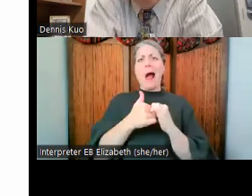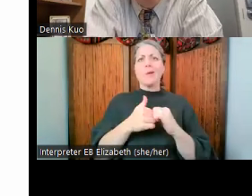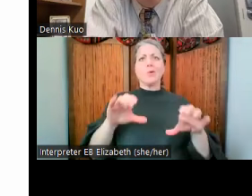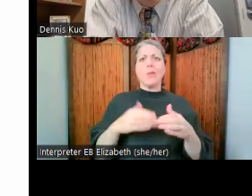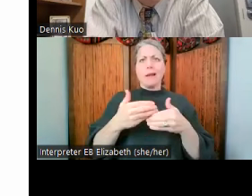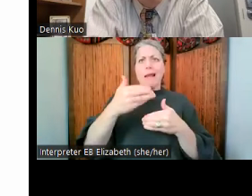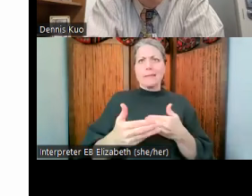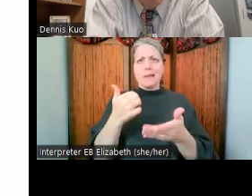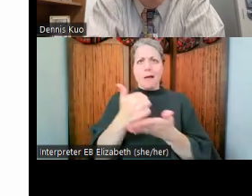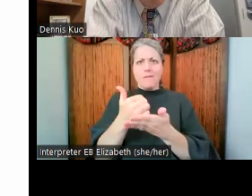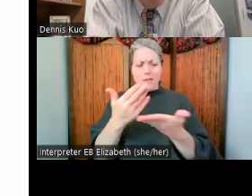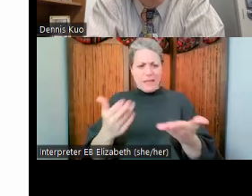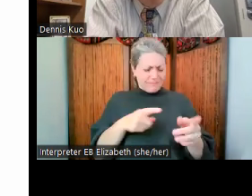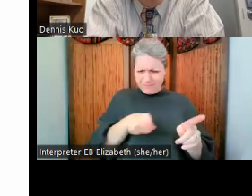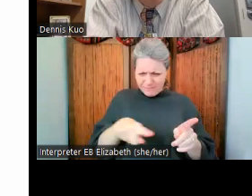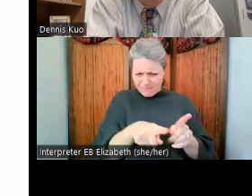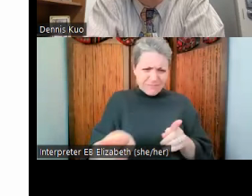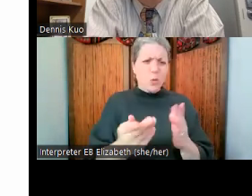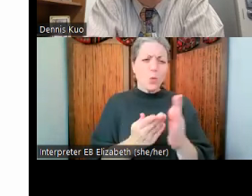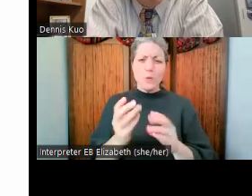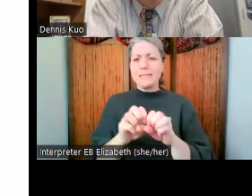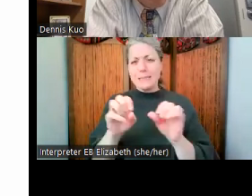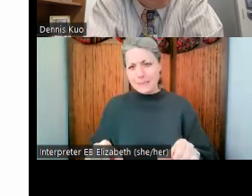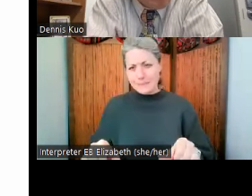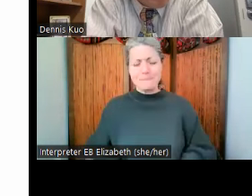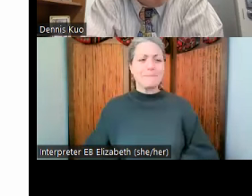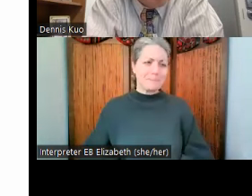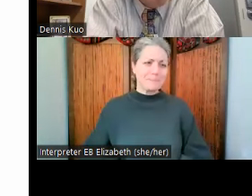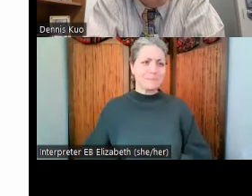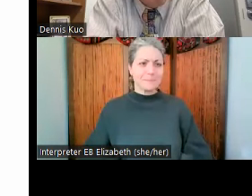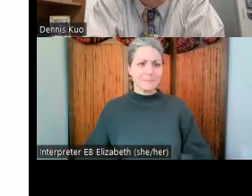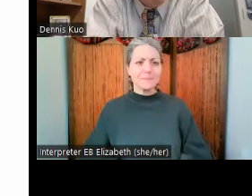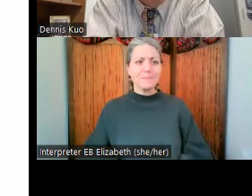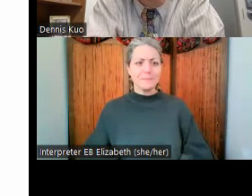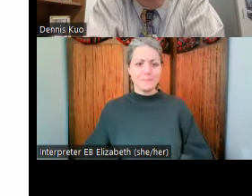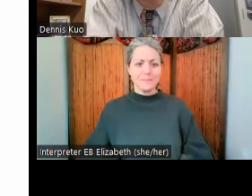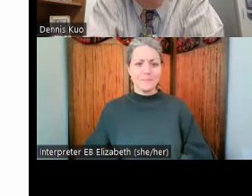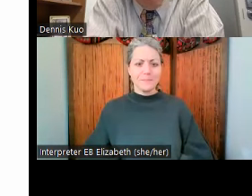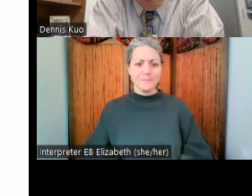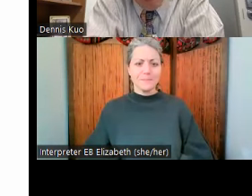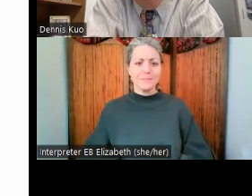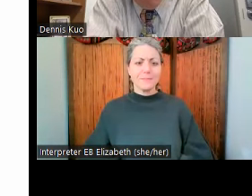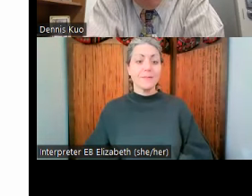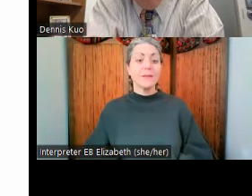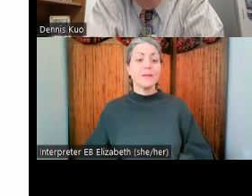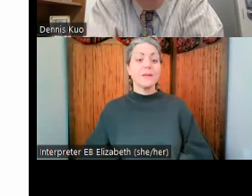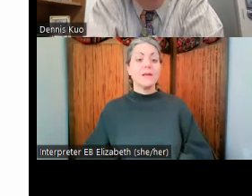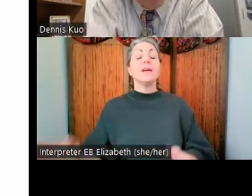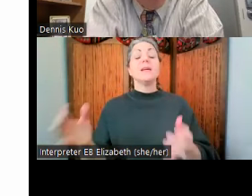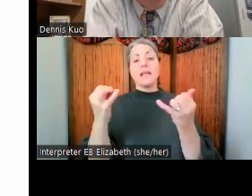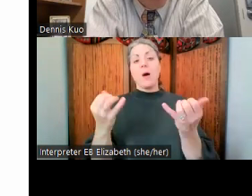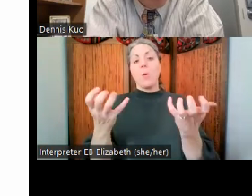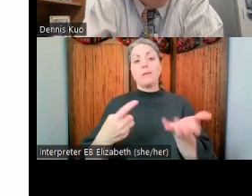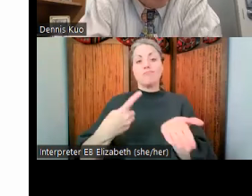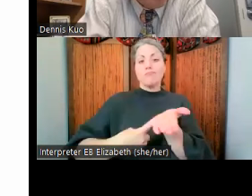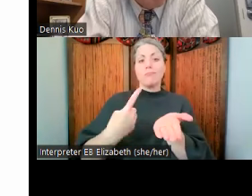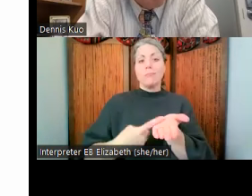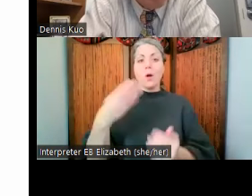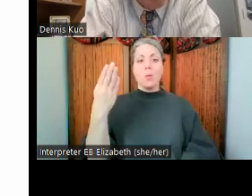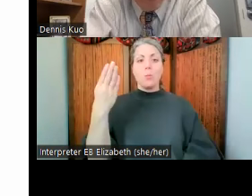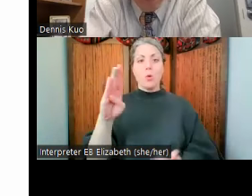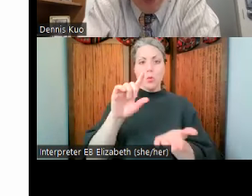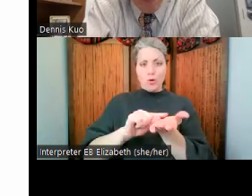So I want to talk about the Blueprint for Children and Youth with Special Healthcare Needs. And MCHB released the blueprint in June of 2022, and I